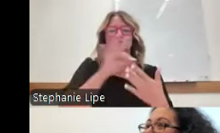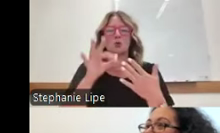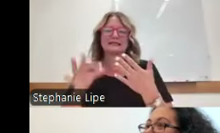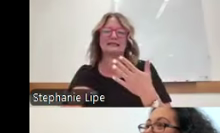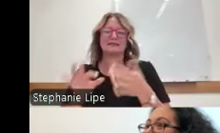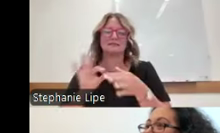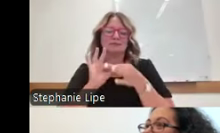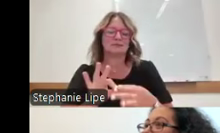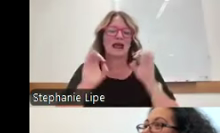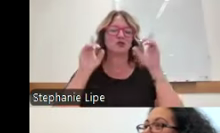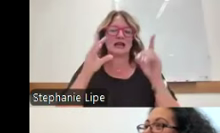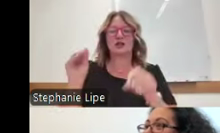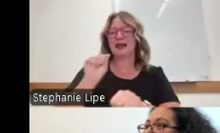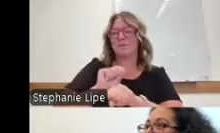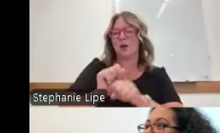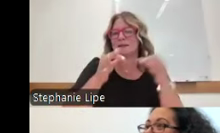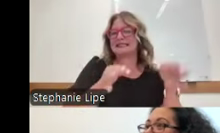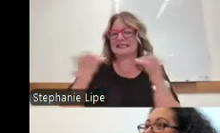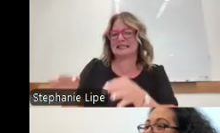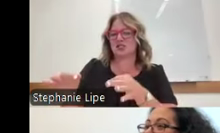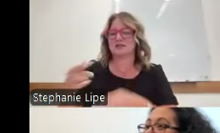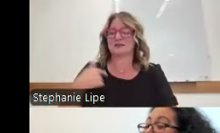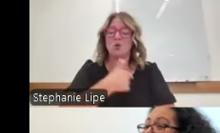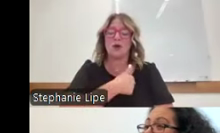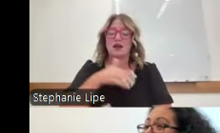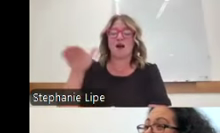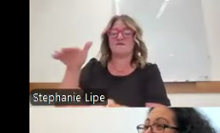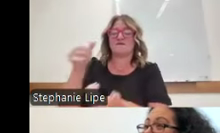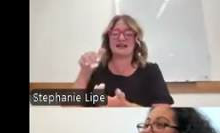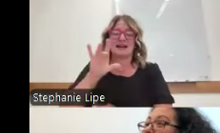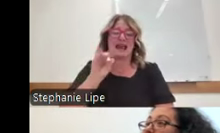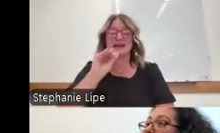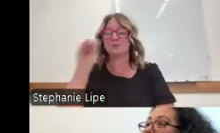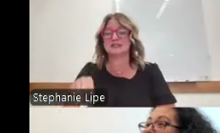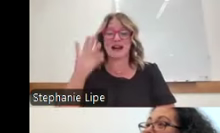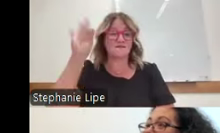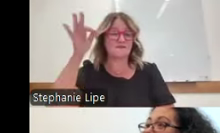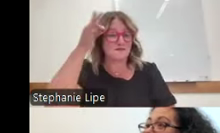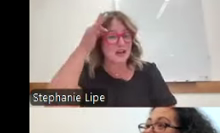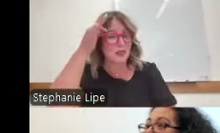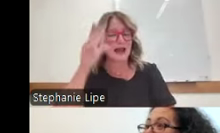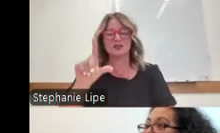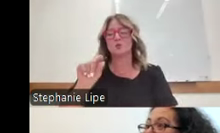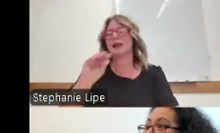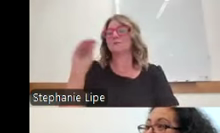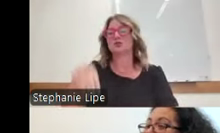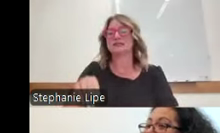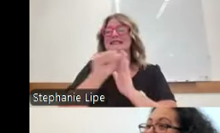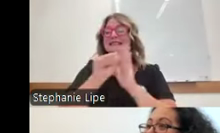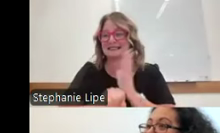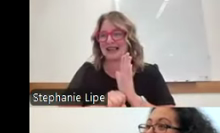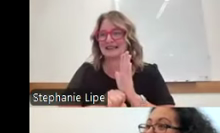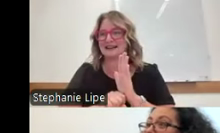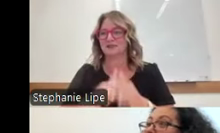disabilities, making decisions and choices with education and employment decisions. We are funded 80% federally